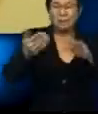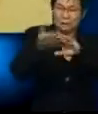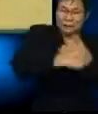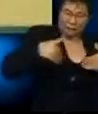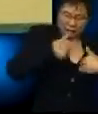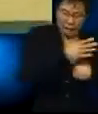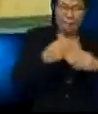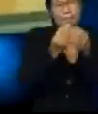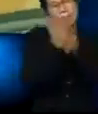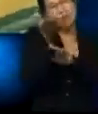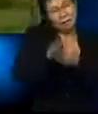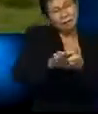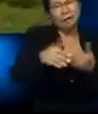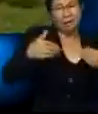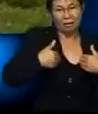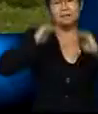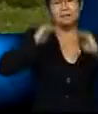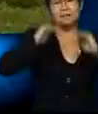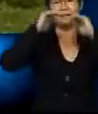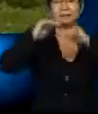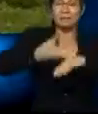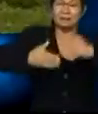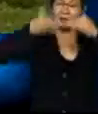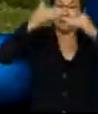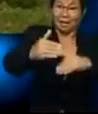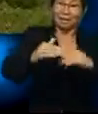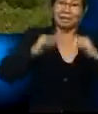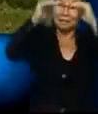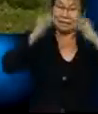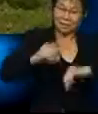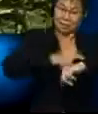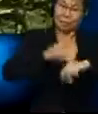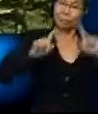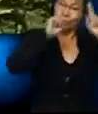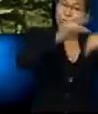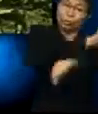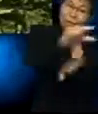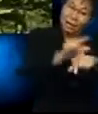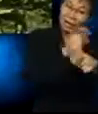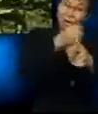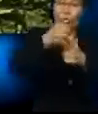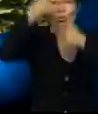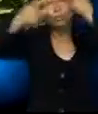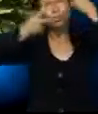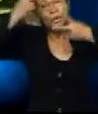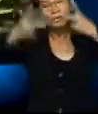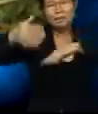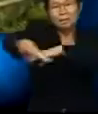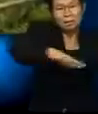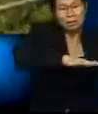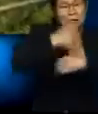animals and plants. The next time you go in the garden or visit the